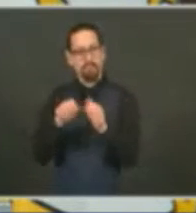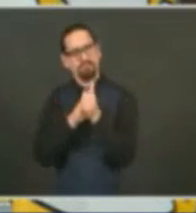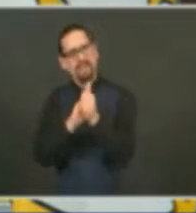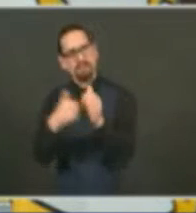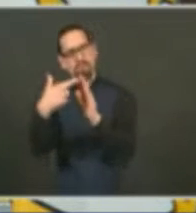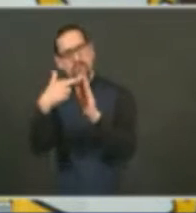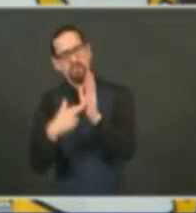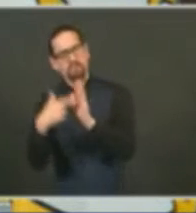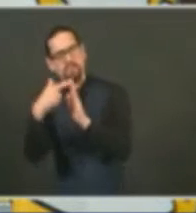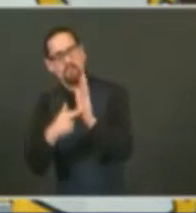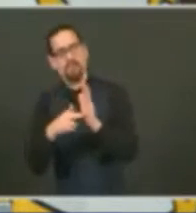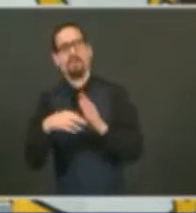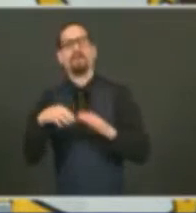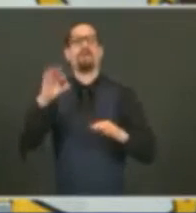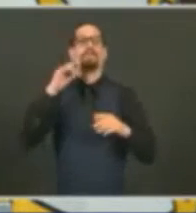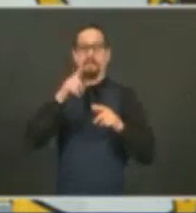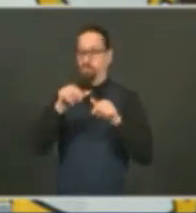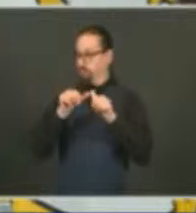work.